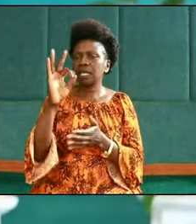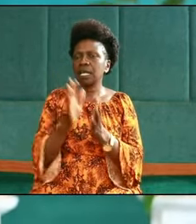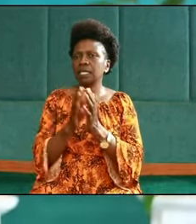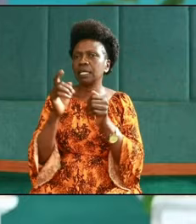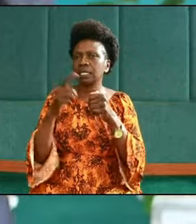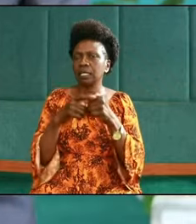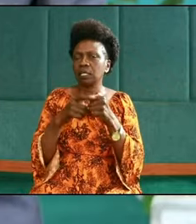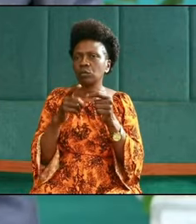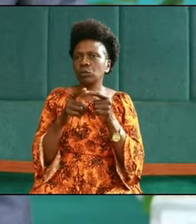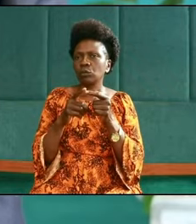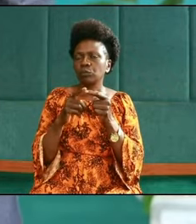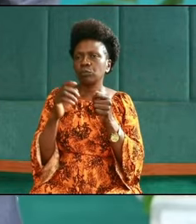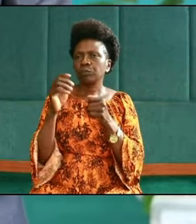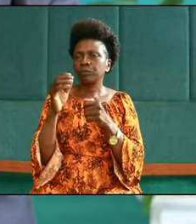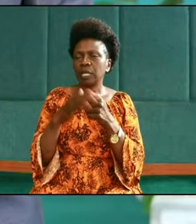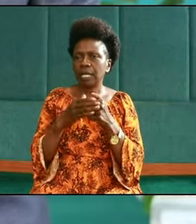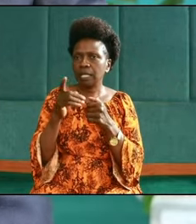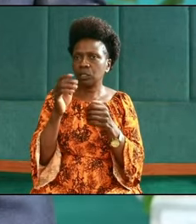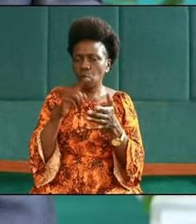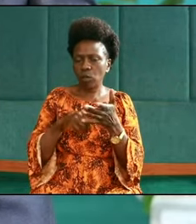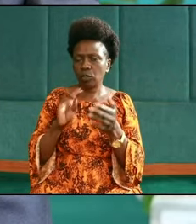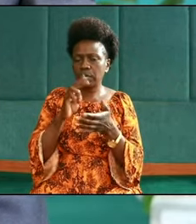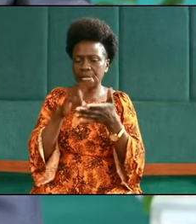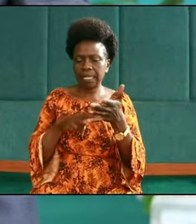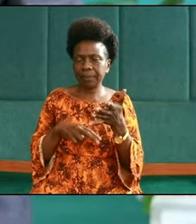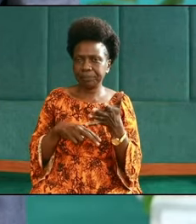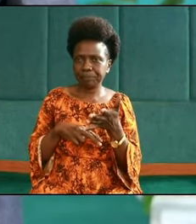8, 9, this is what we read.